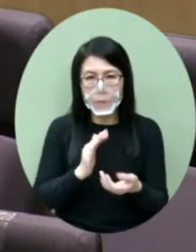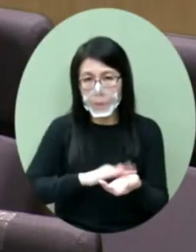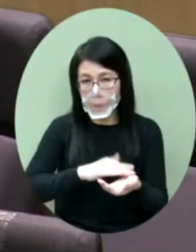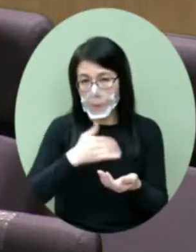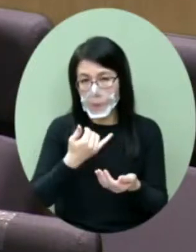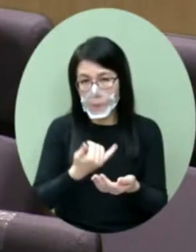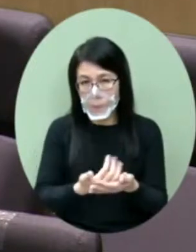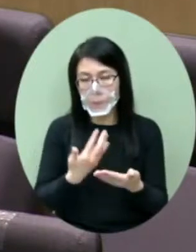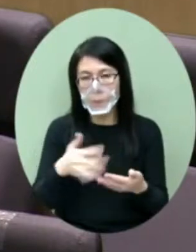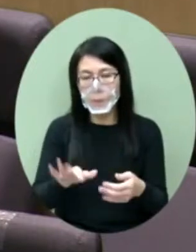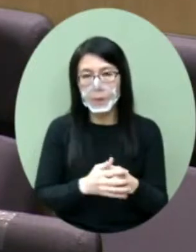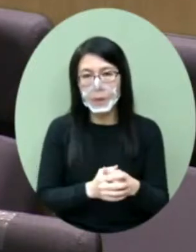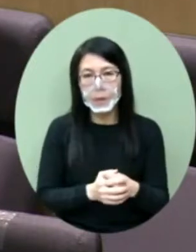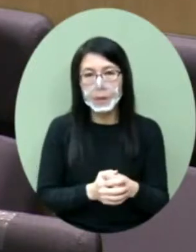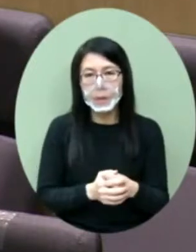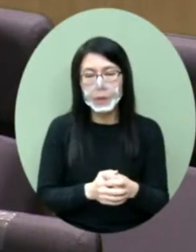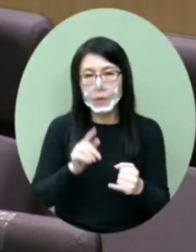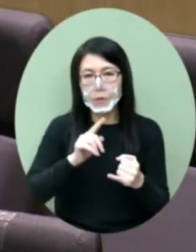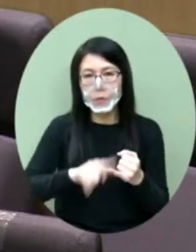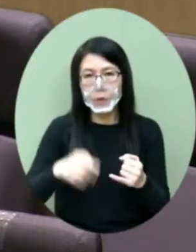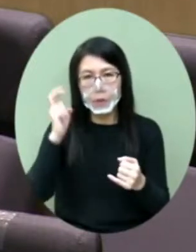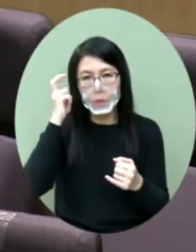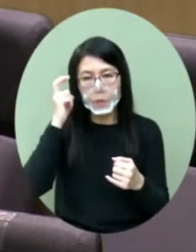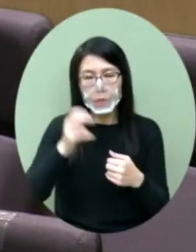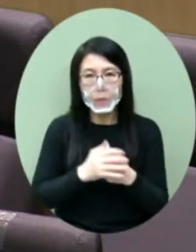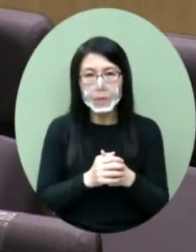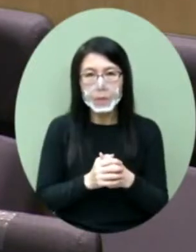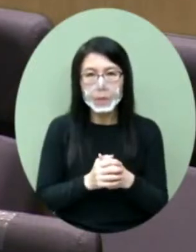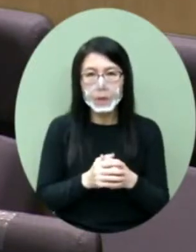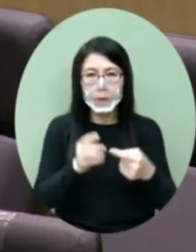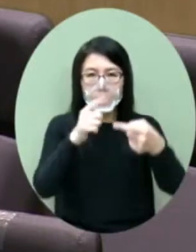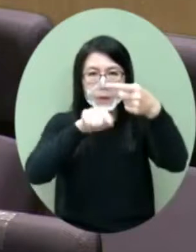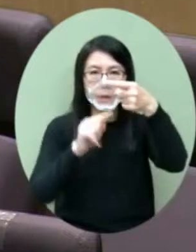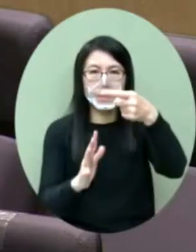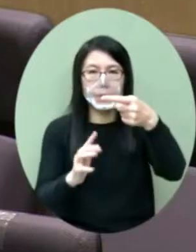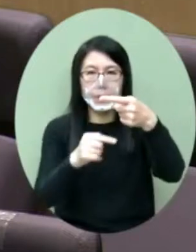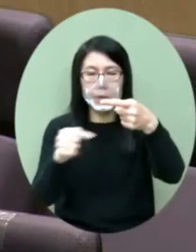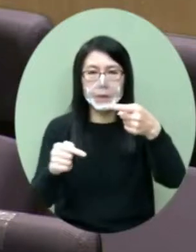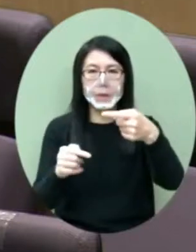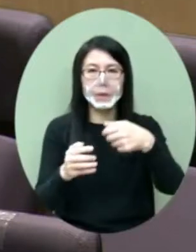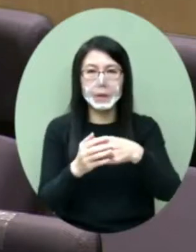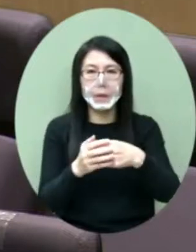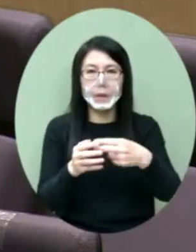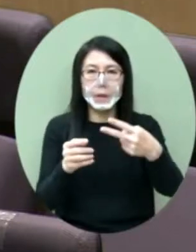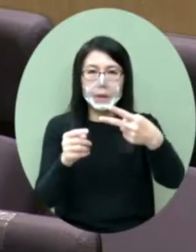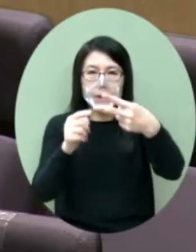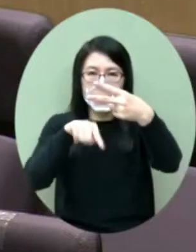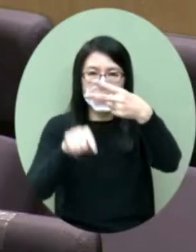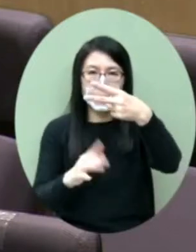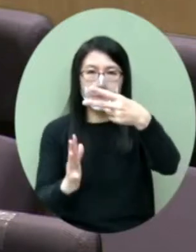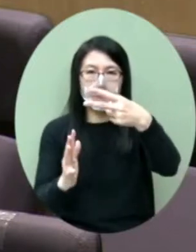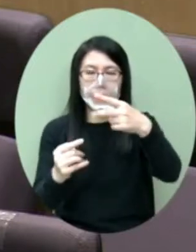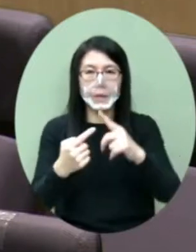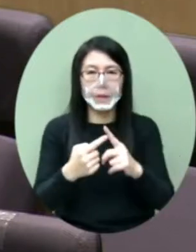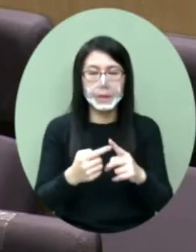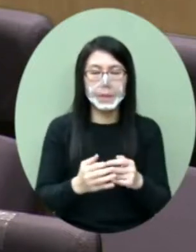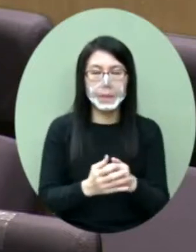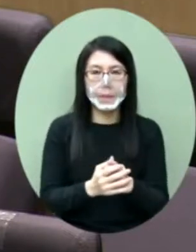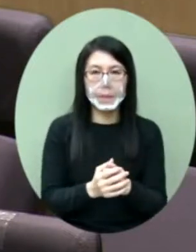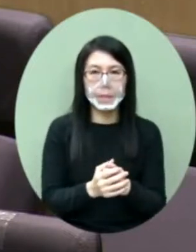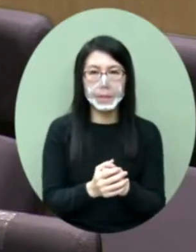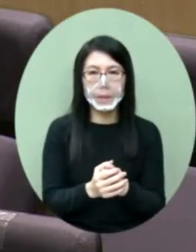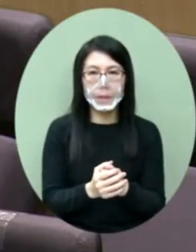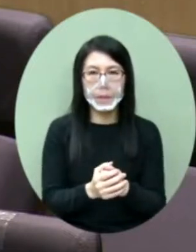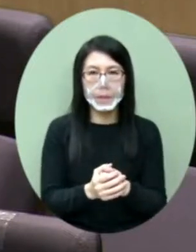that 1,500 to 2,000 child COVID patients are currently separated from their parents. Can you confirm if this figure is